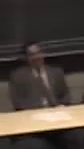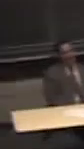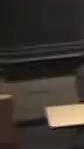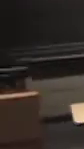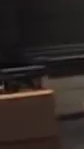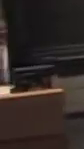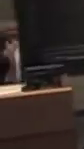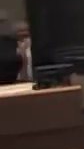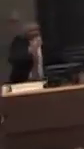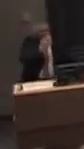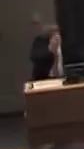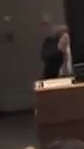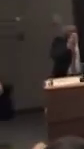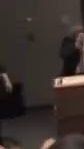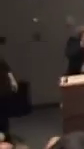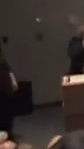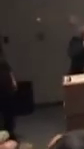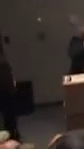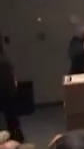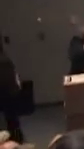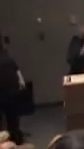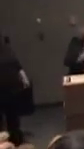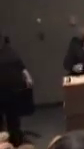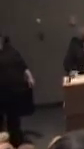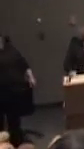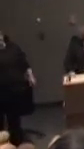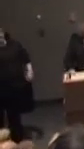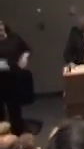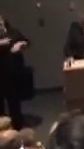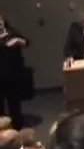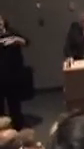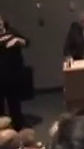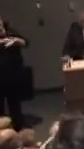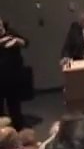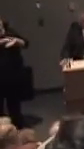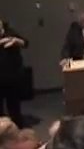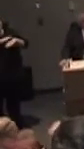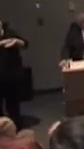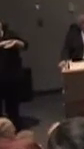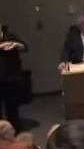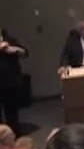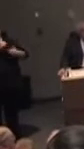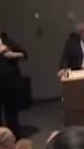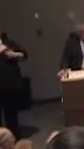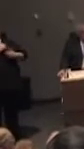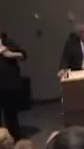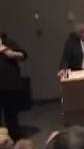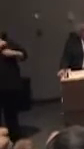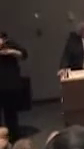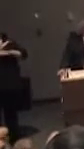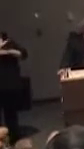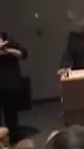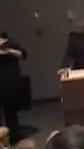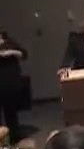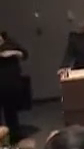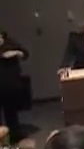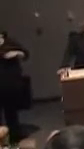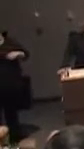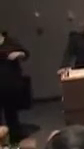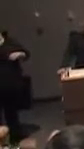All right. He warned about the military-industrial complex, and that he thought that that was one of the biggest